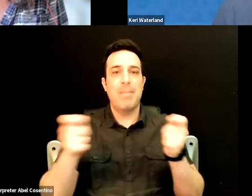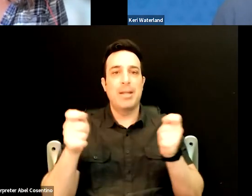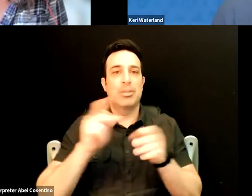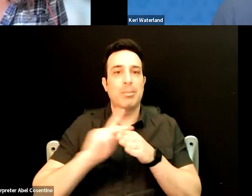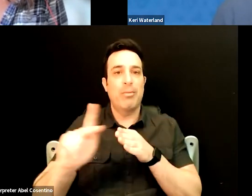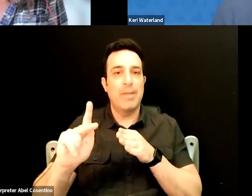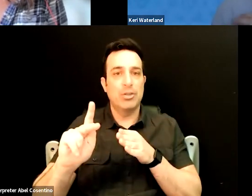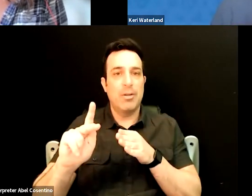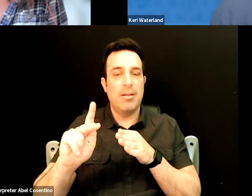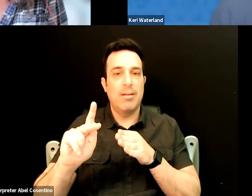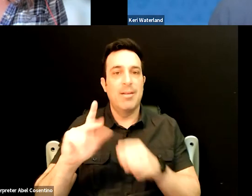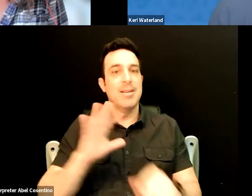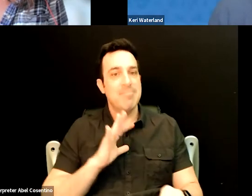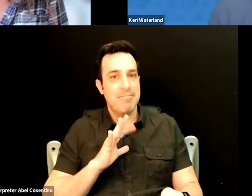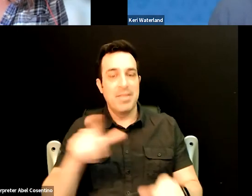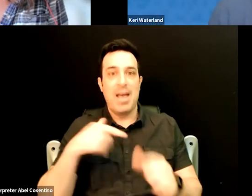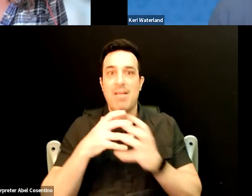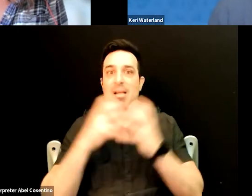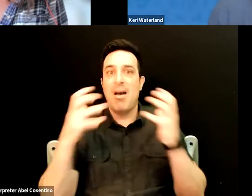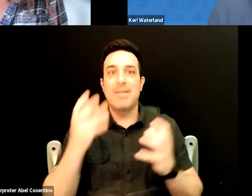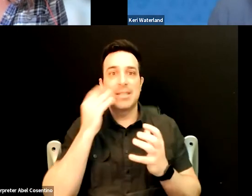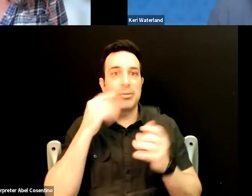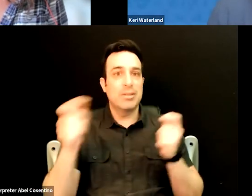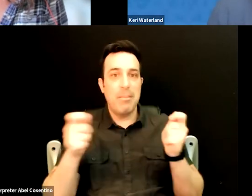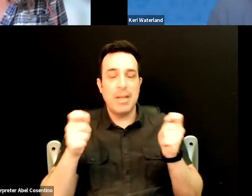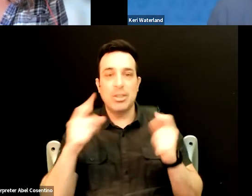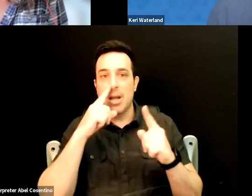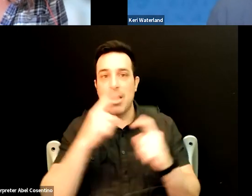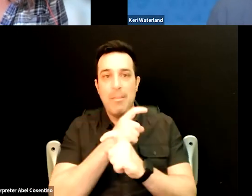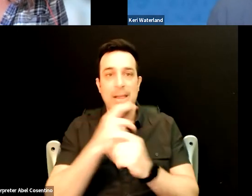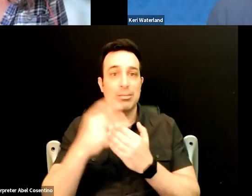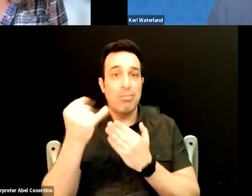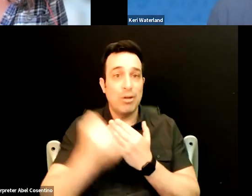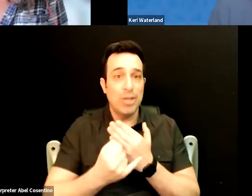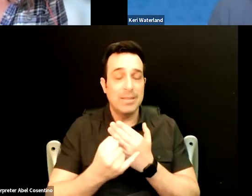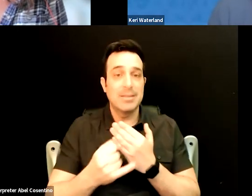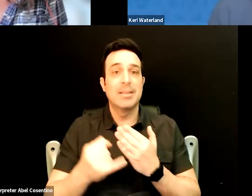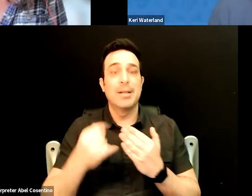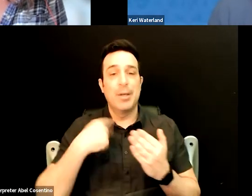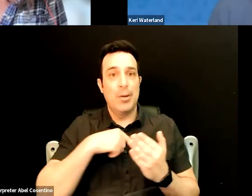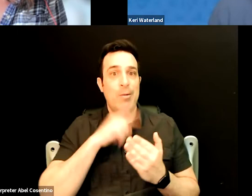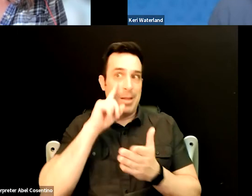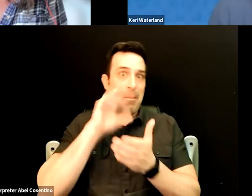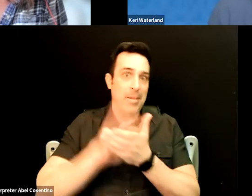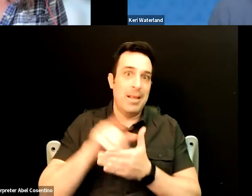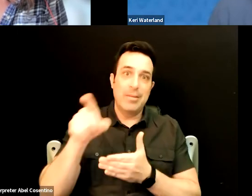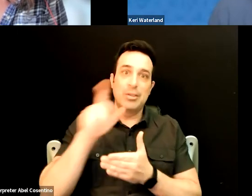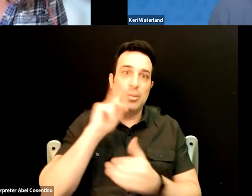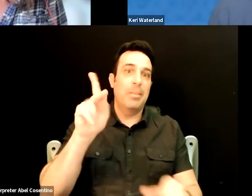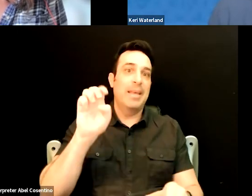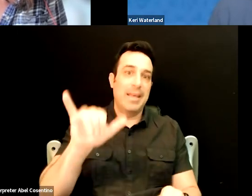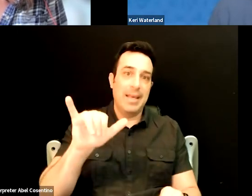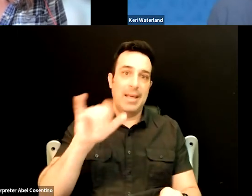professional, and she's got a ton of experience managing complex projects. And we just really believe that she's going to be key